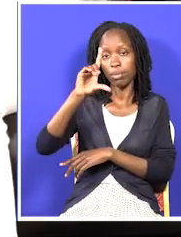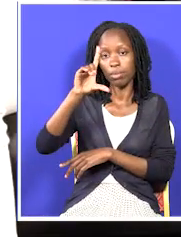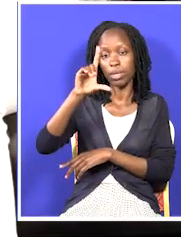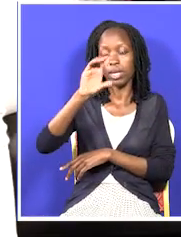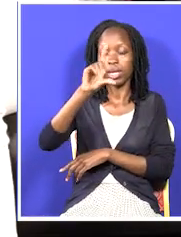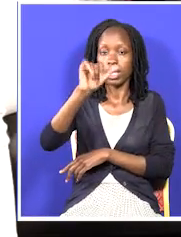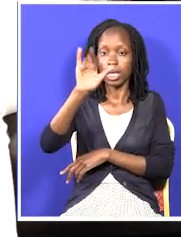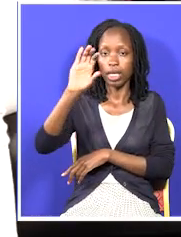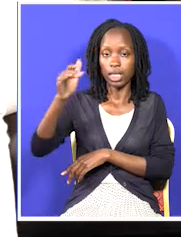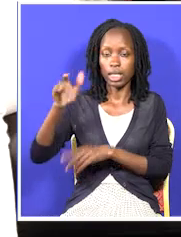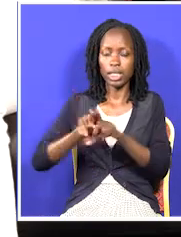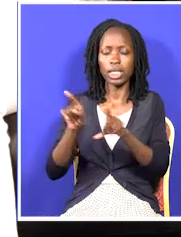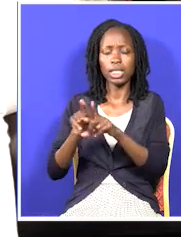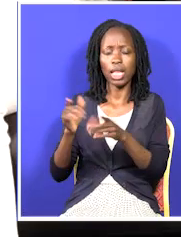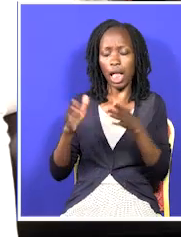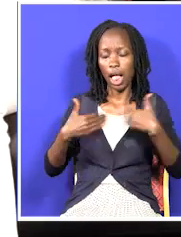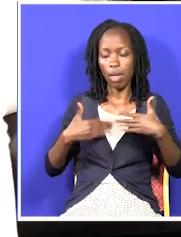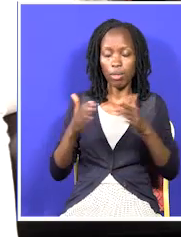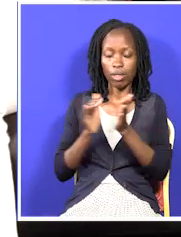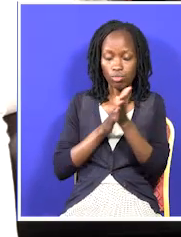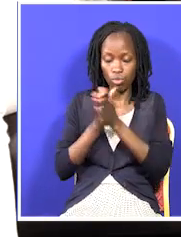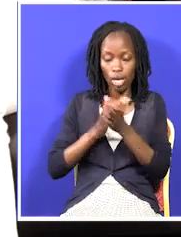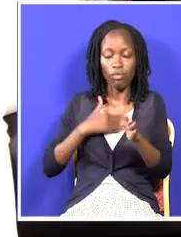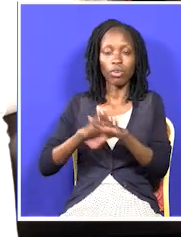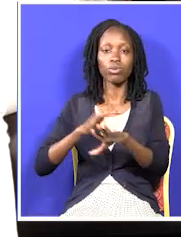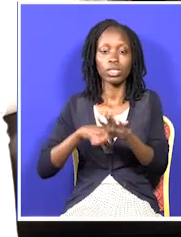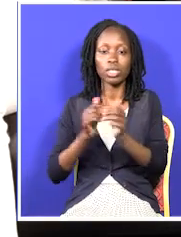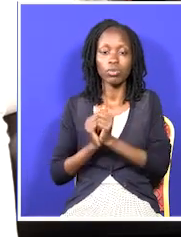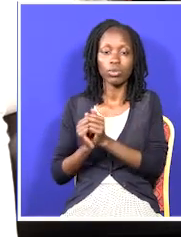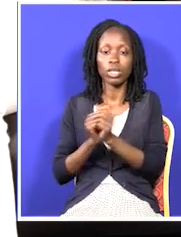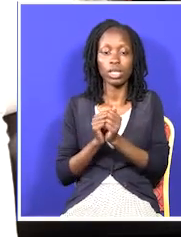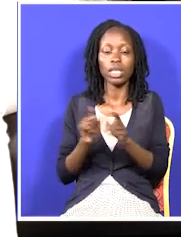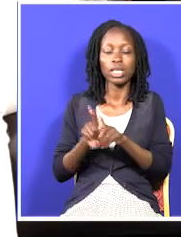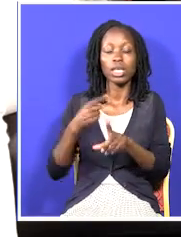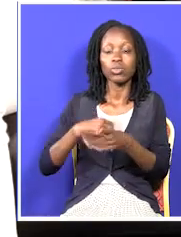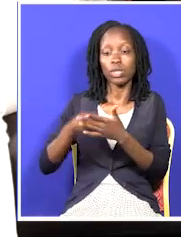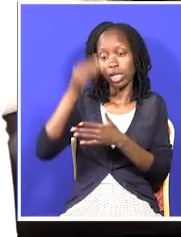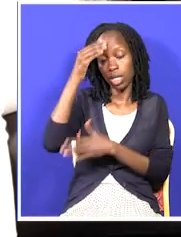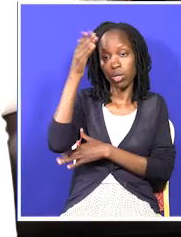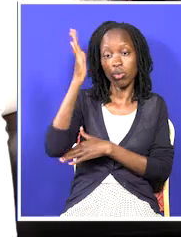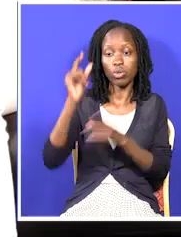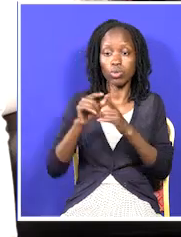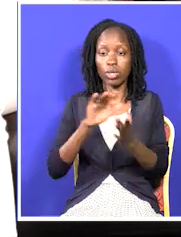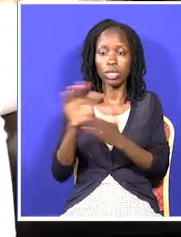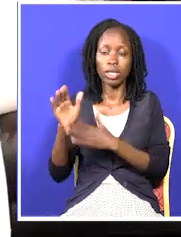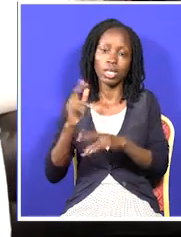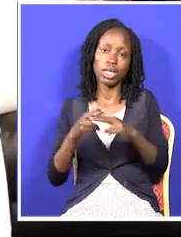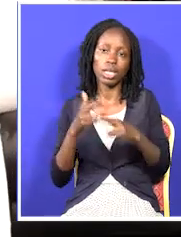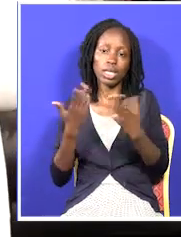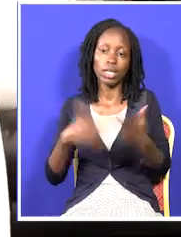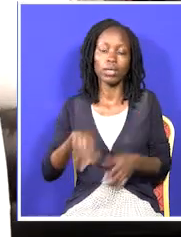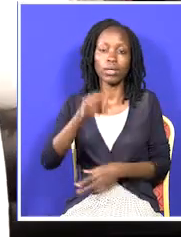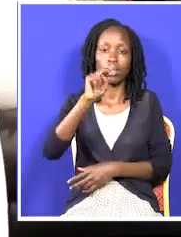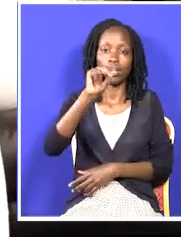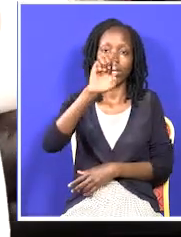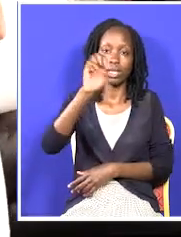today as I look forward to a great time together as we learn the Word of God. My name is Liz